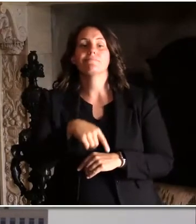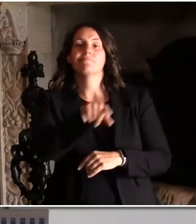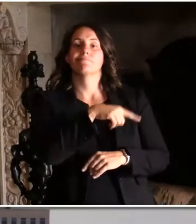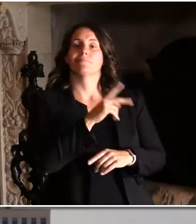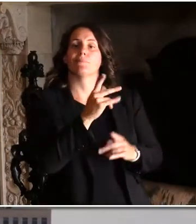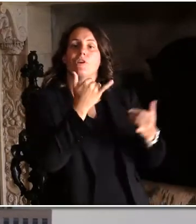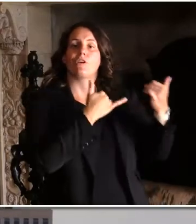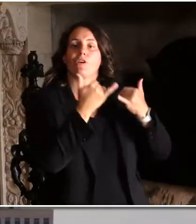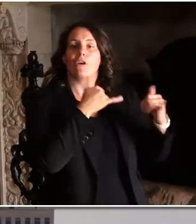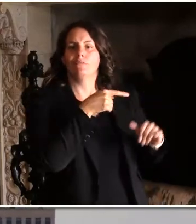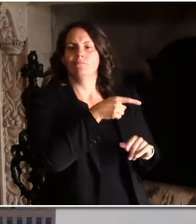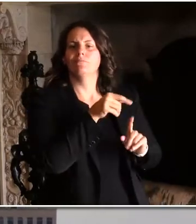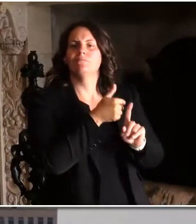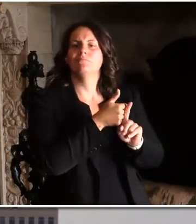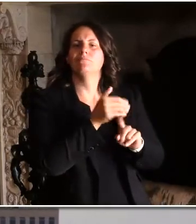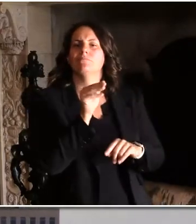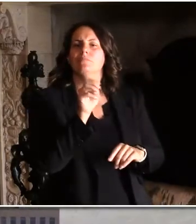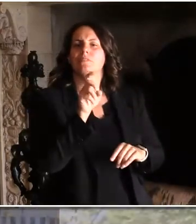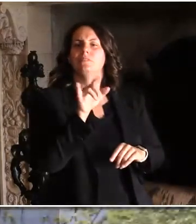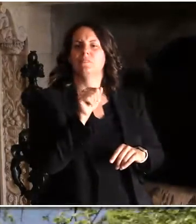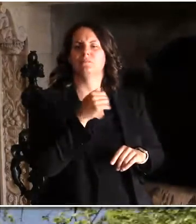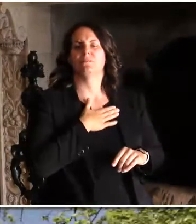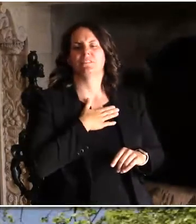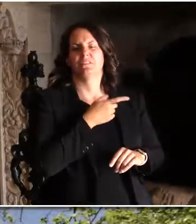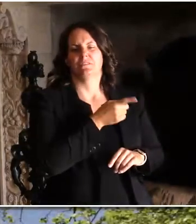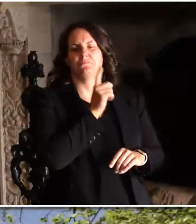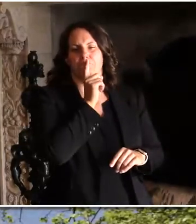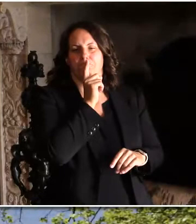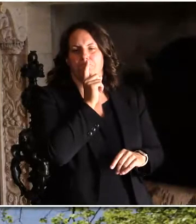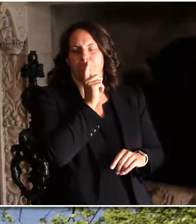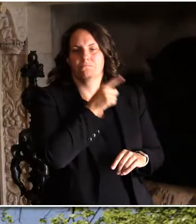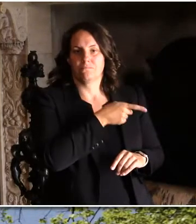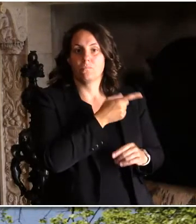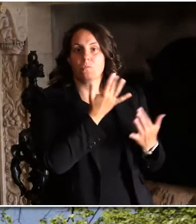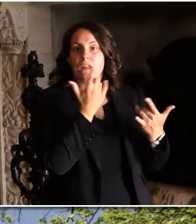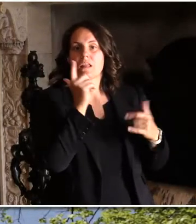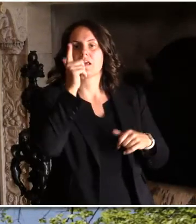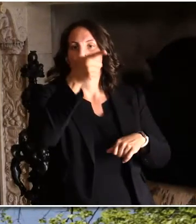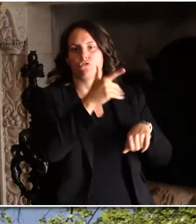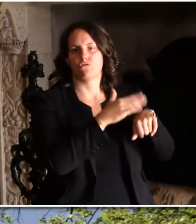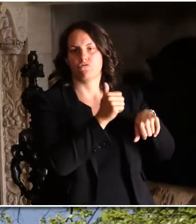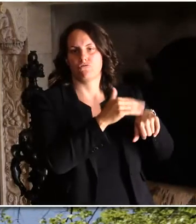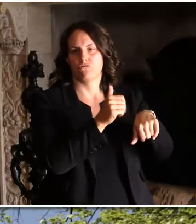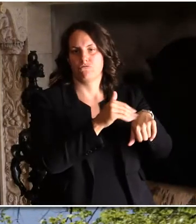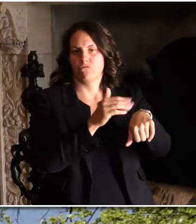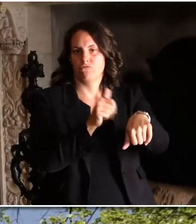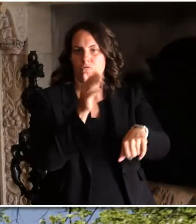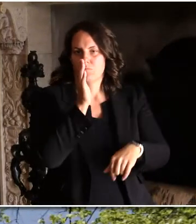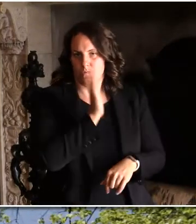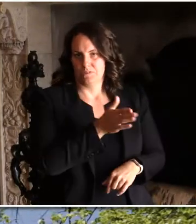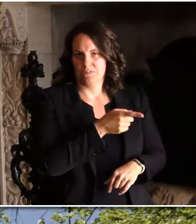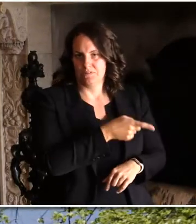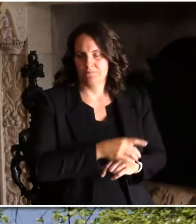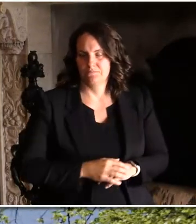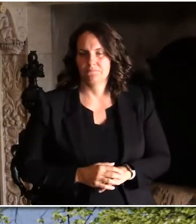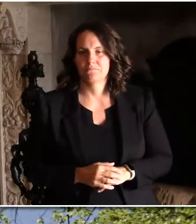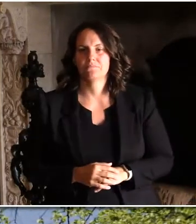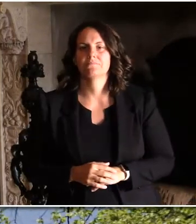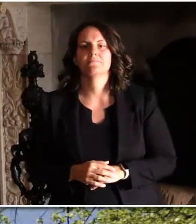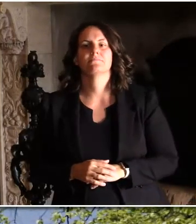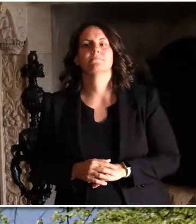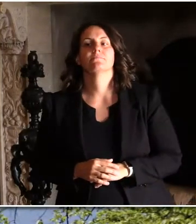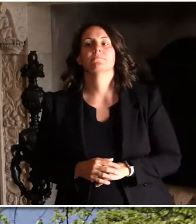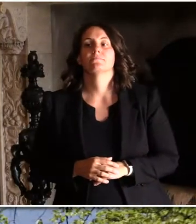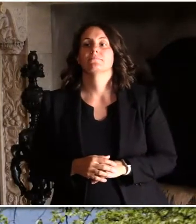until it's time to ask your question. If you're able to do so, please use *6 to mute and unmute your phone. Joining us for today's media